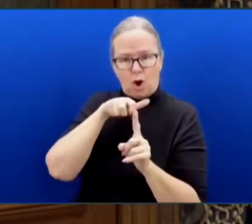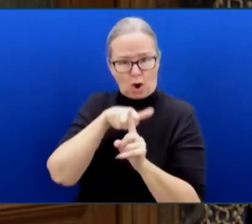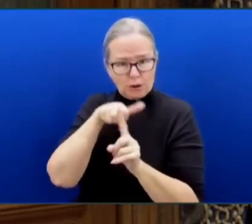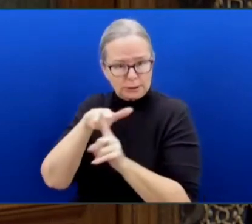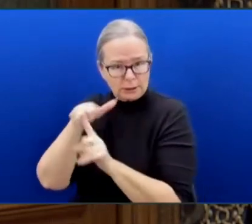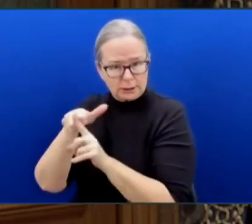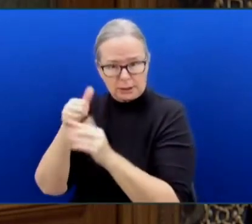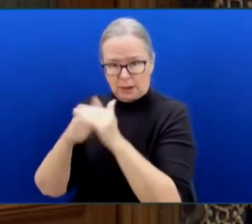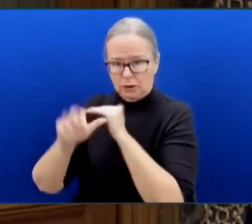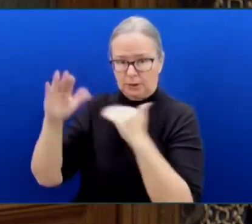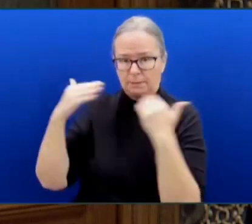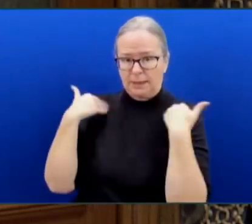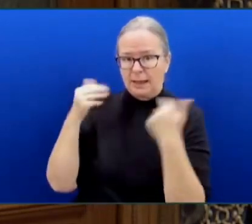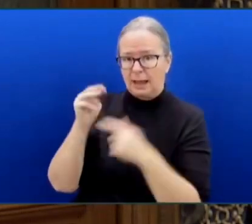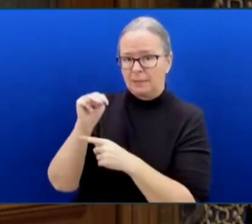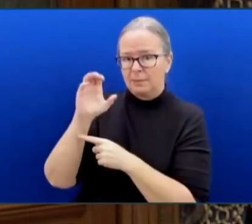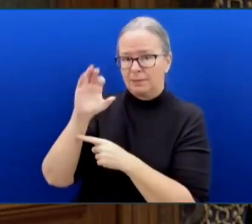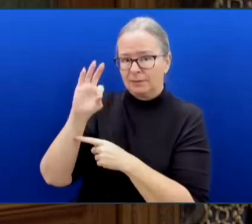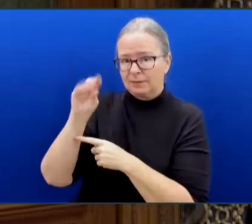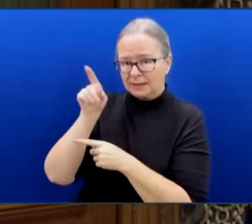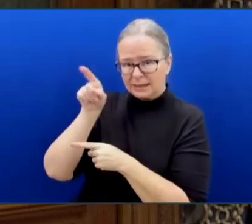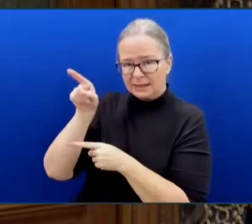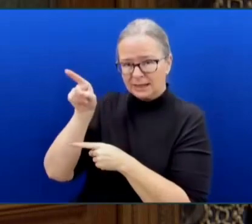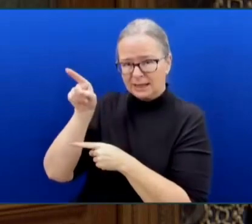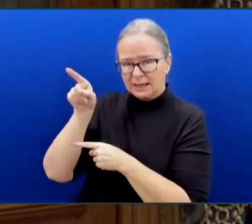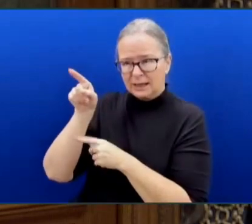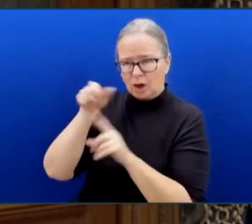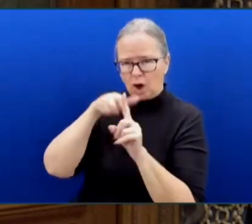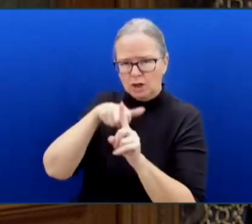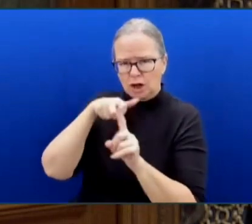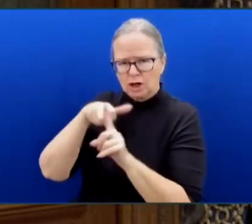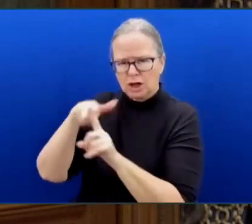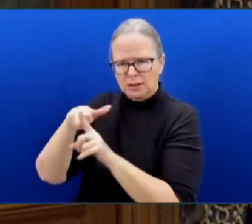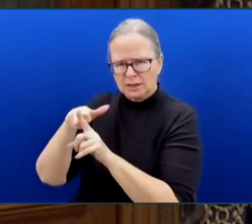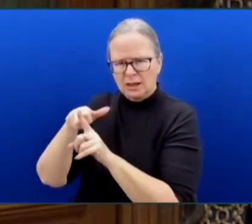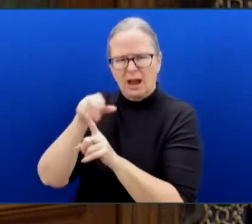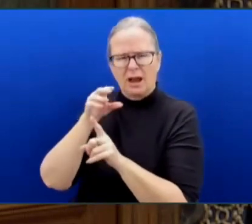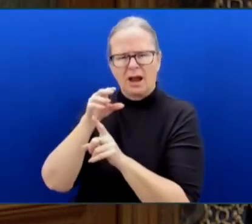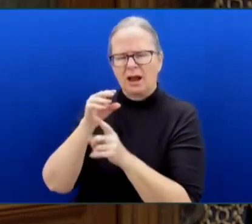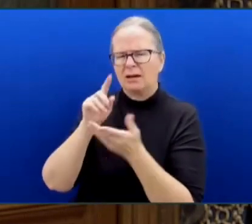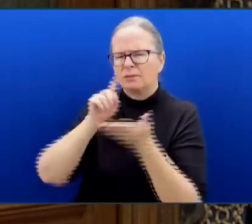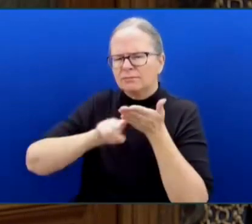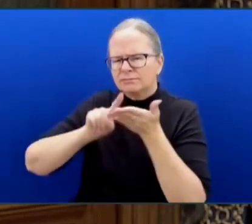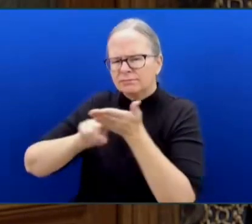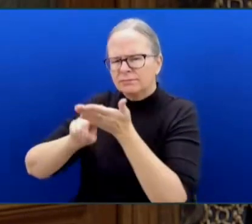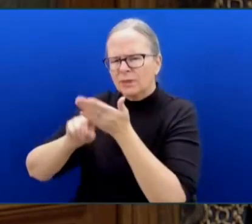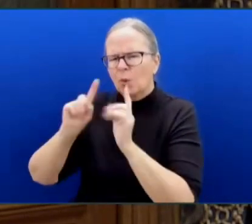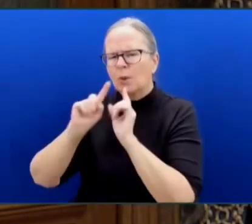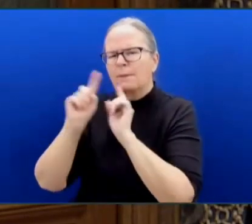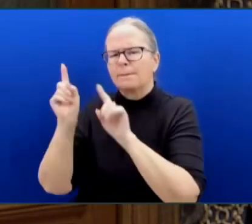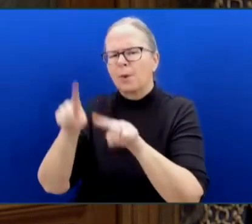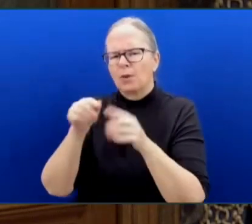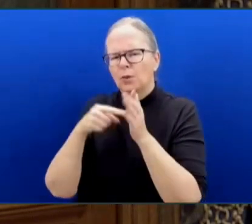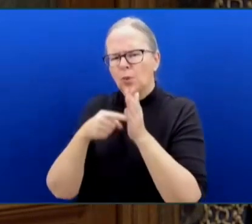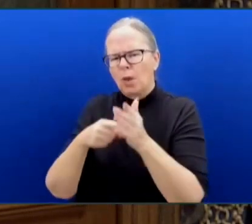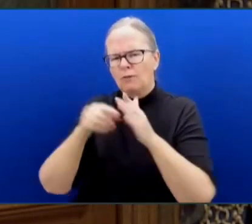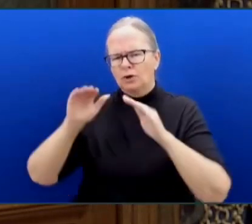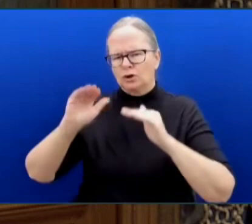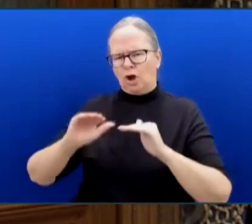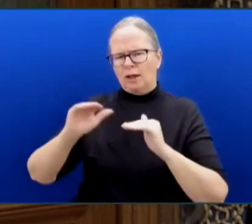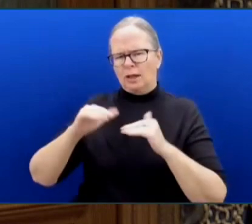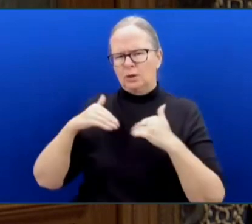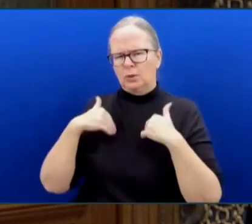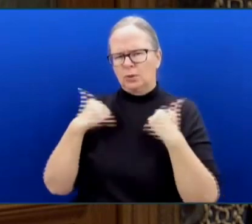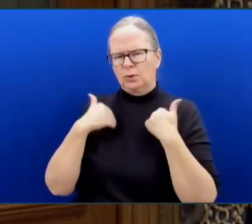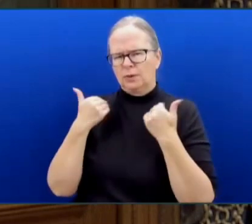the constant reports from the representative of children and youth, we're not meeting those standards. We haven't been meeting those standards for